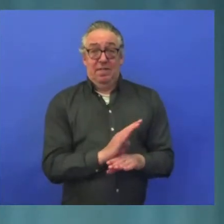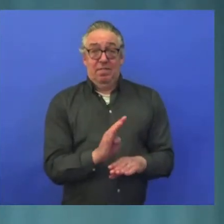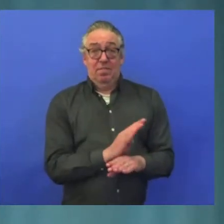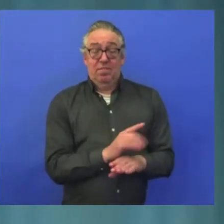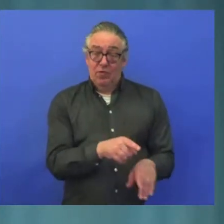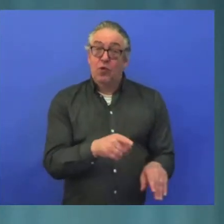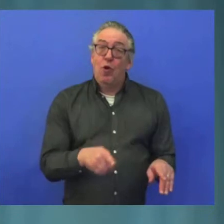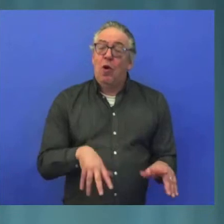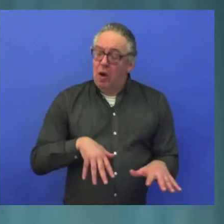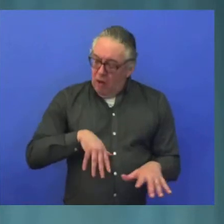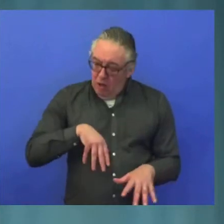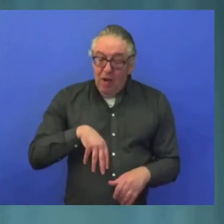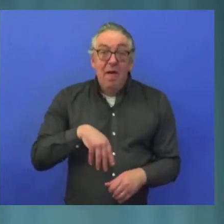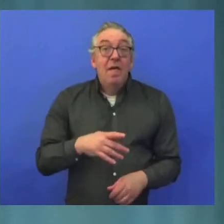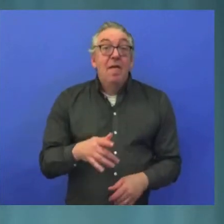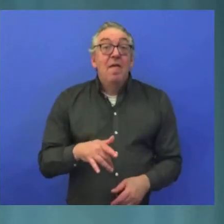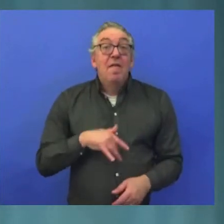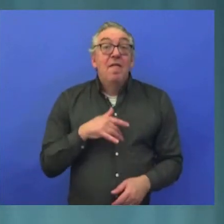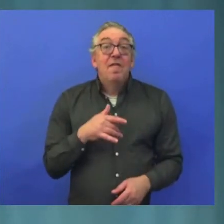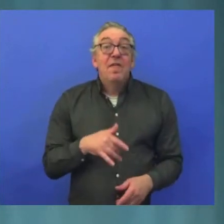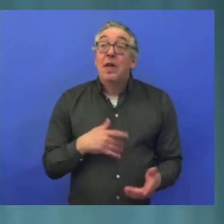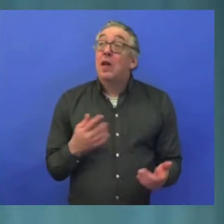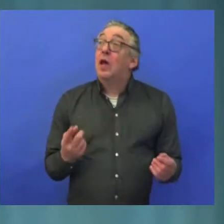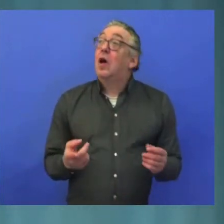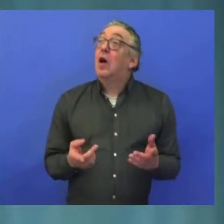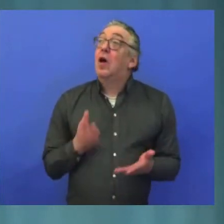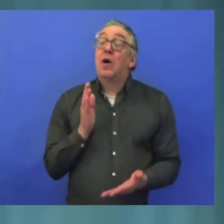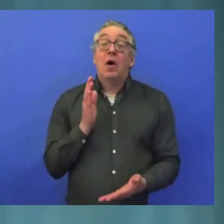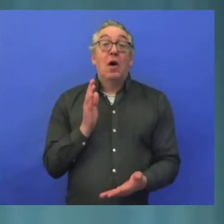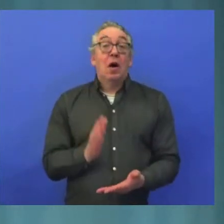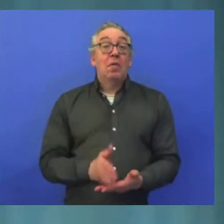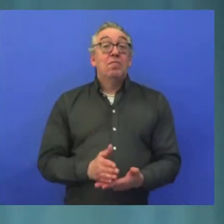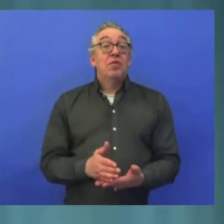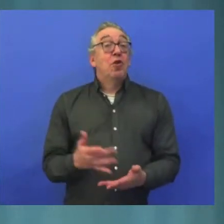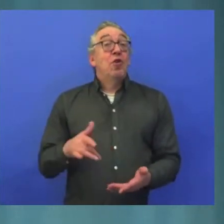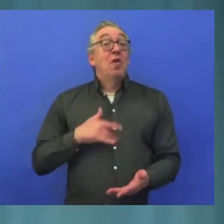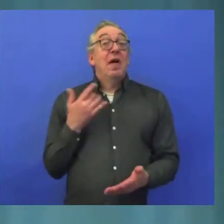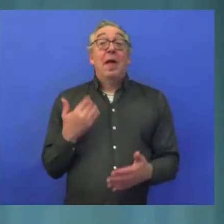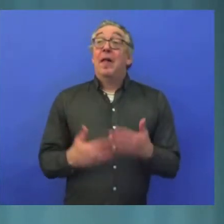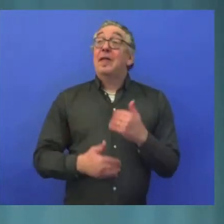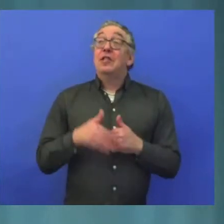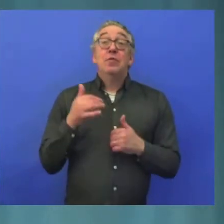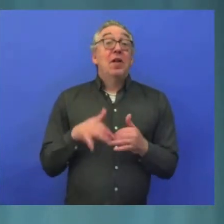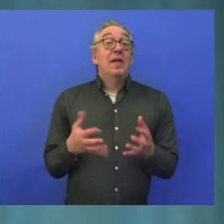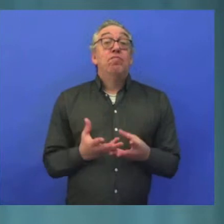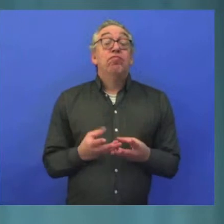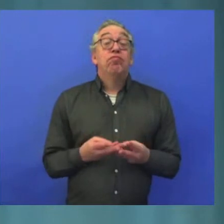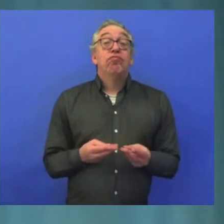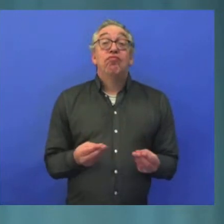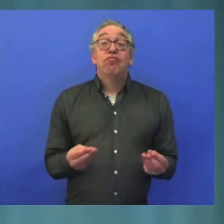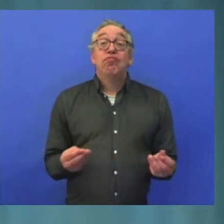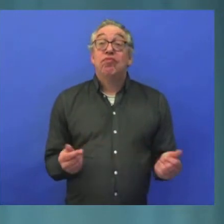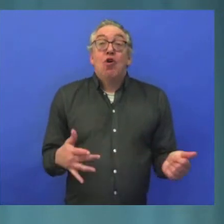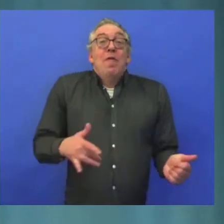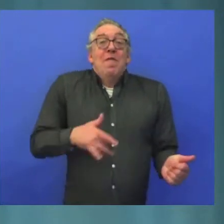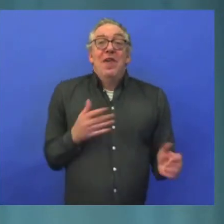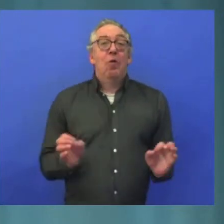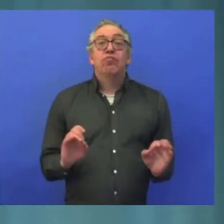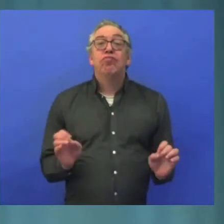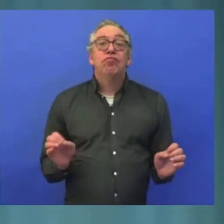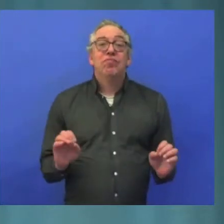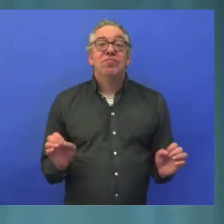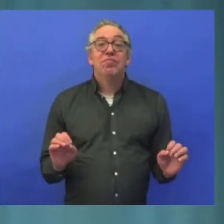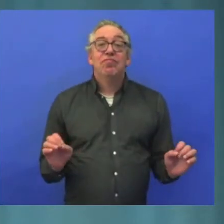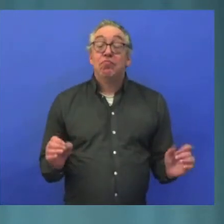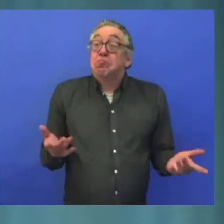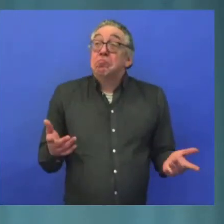sometimes they do not recognize the disability anymore. So it's a normal part of their